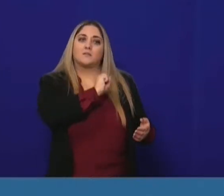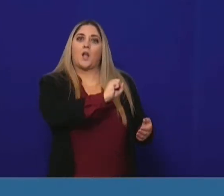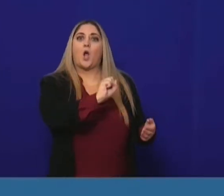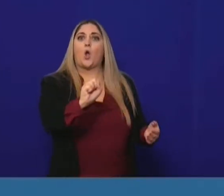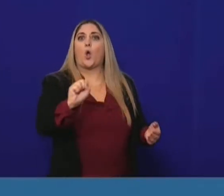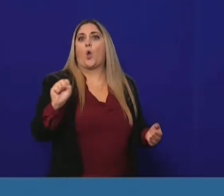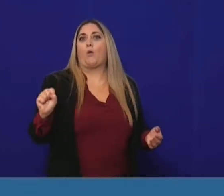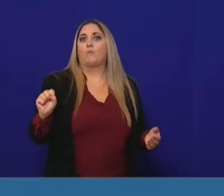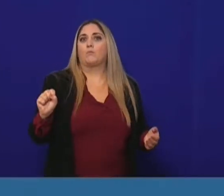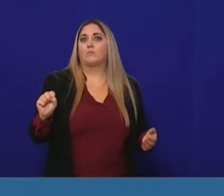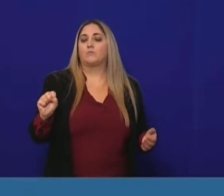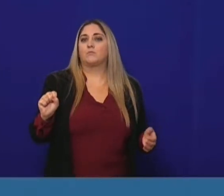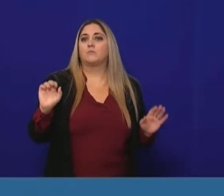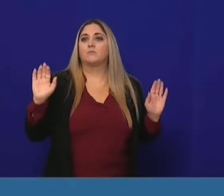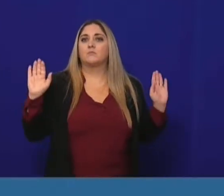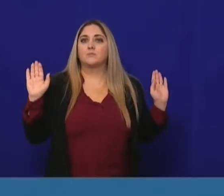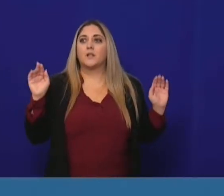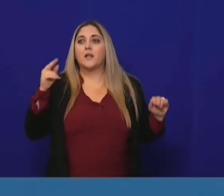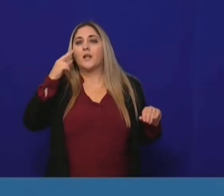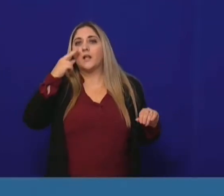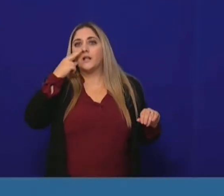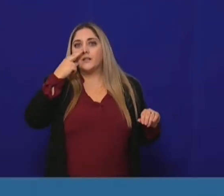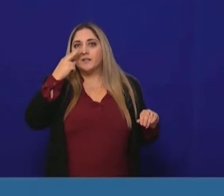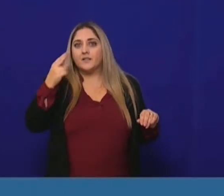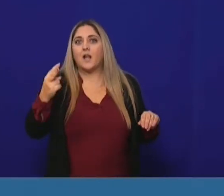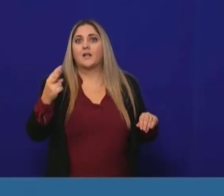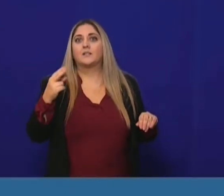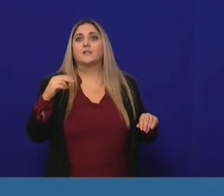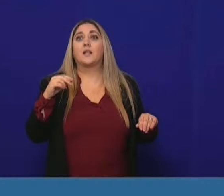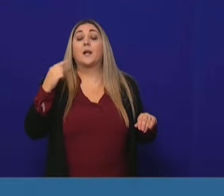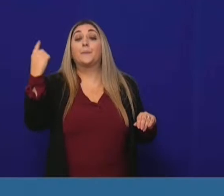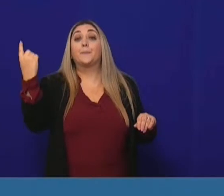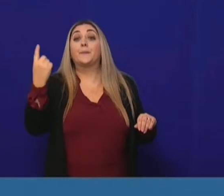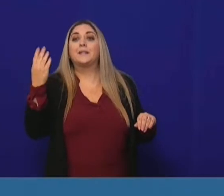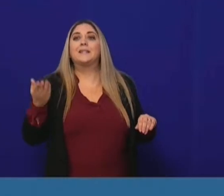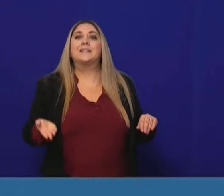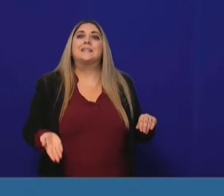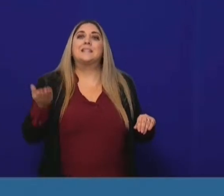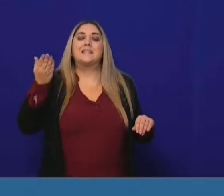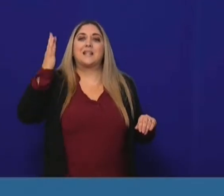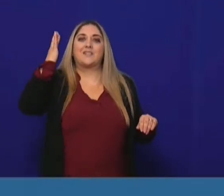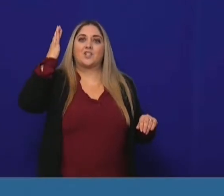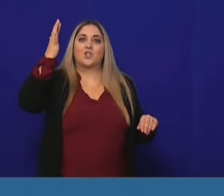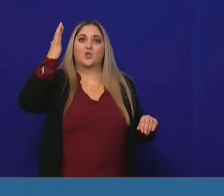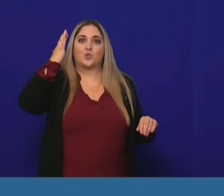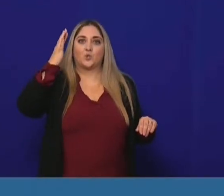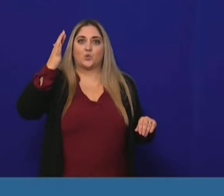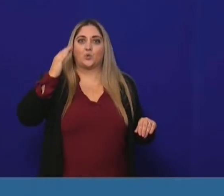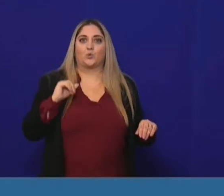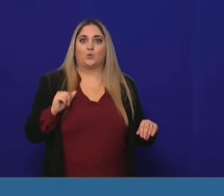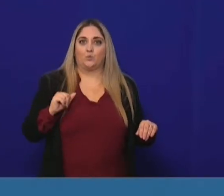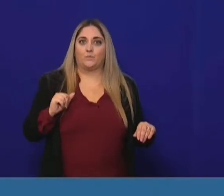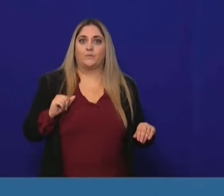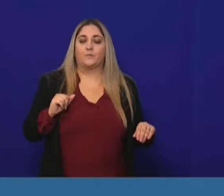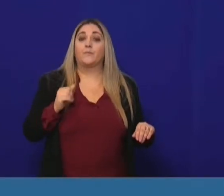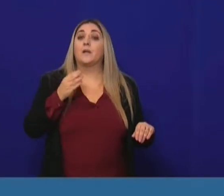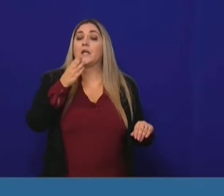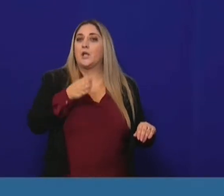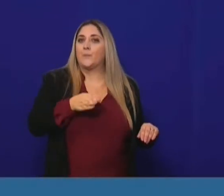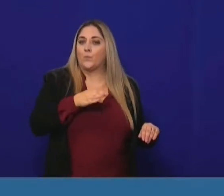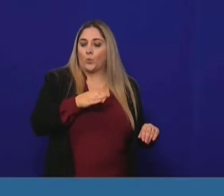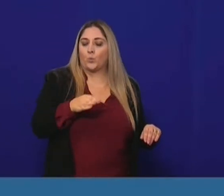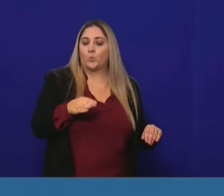issa rajnija xejra ta' li huma l-iktar kondizzjonijiet mediċi li persuni jista' jkollhom li jpoġġuhom